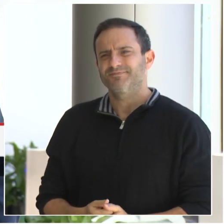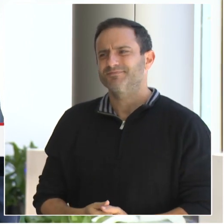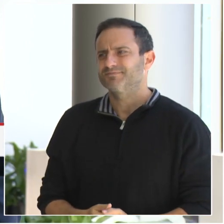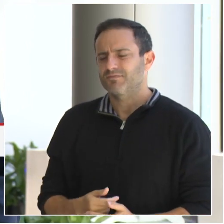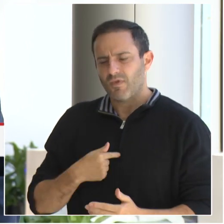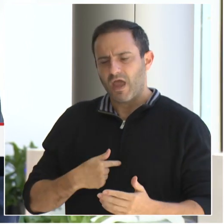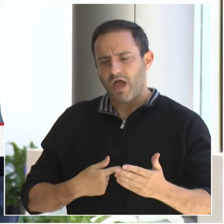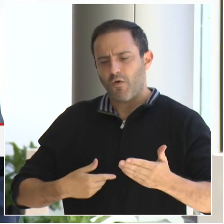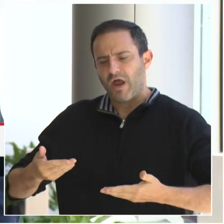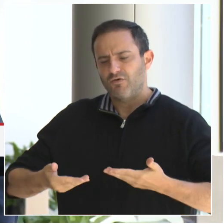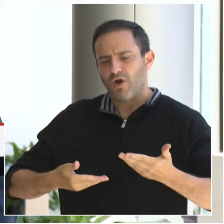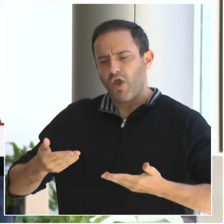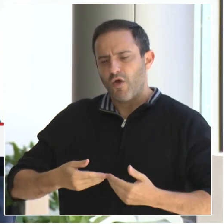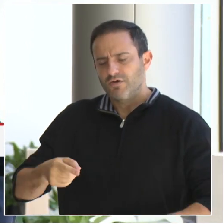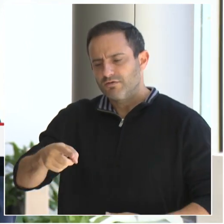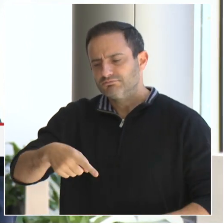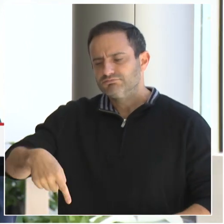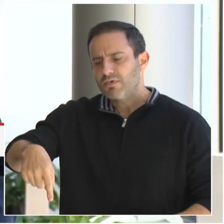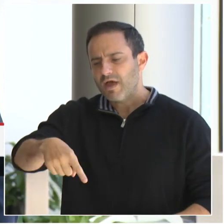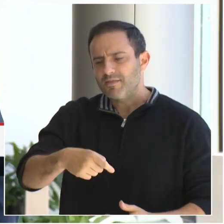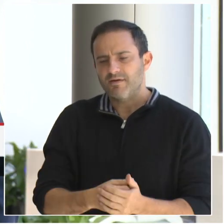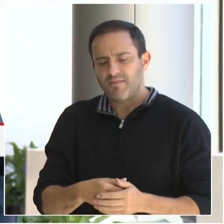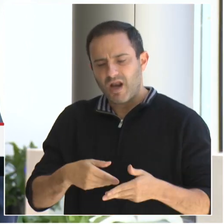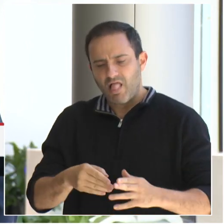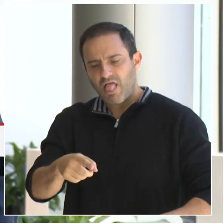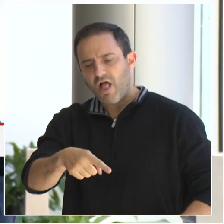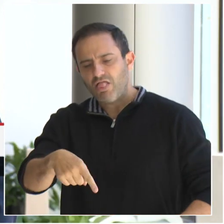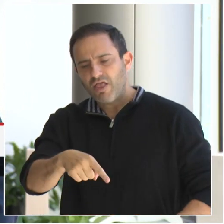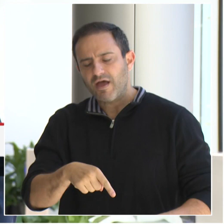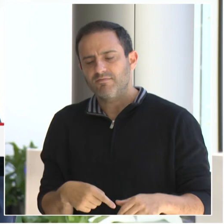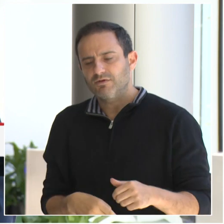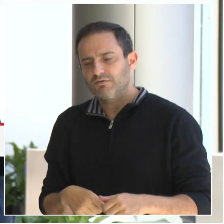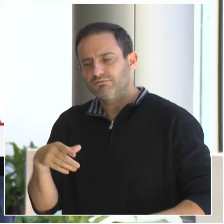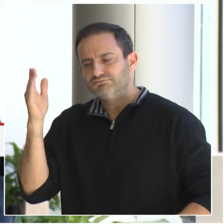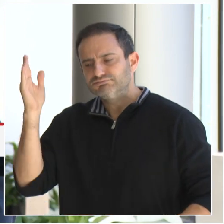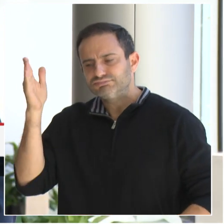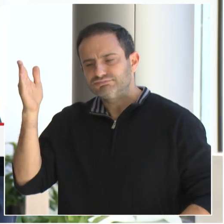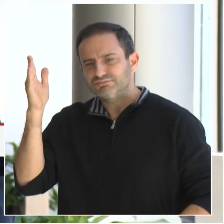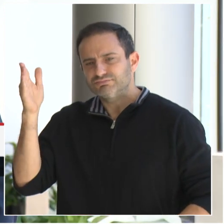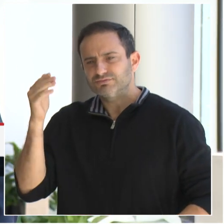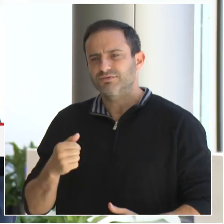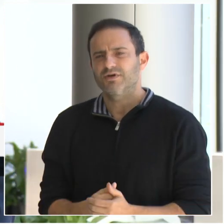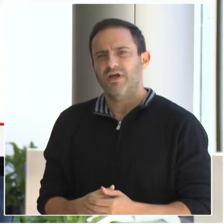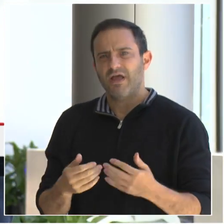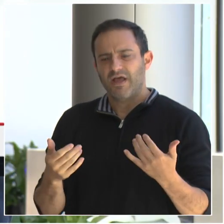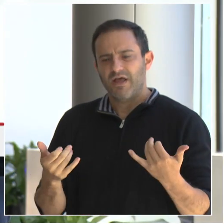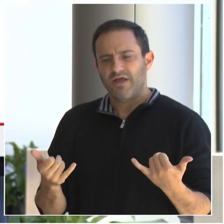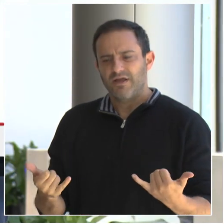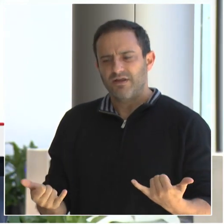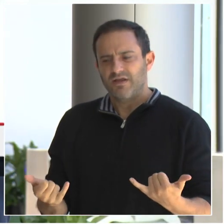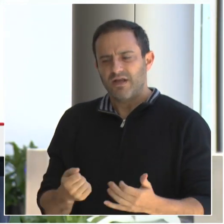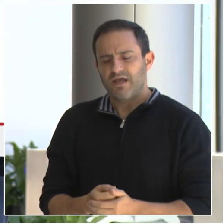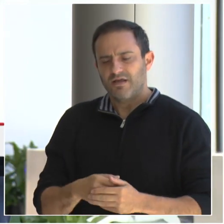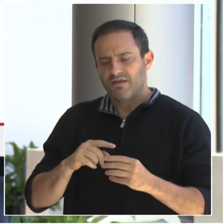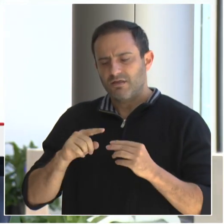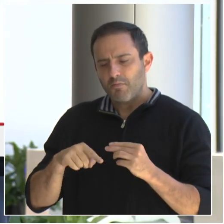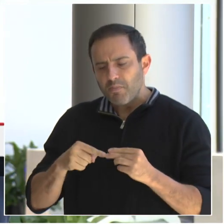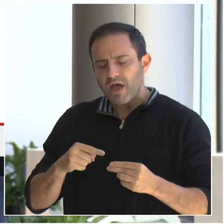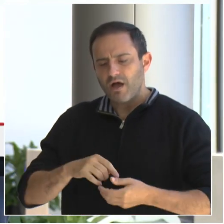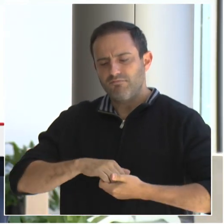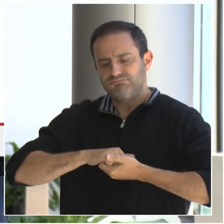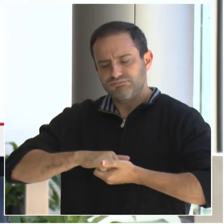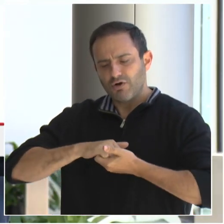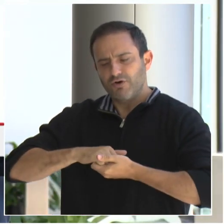and introduce them and give them a chance to make some great remarks. A couple things I want to just highlight quickly. Today is obviously about partnerships. Everything we do